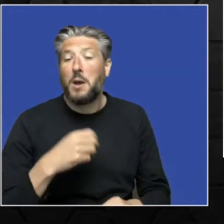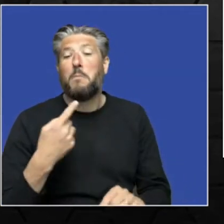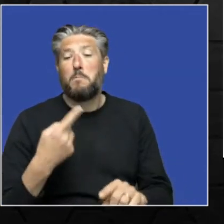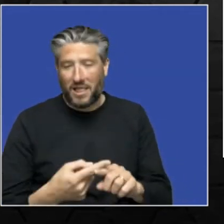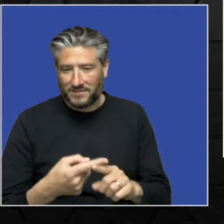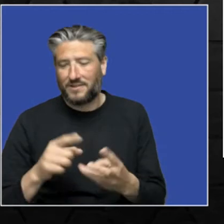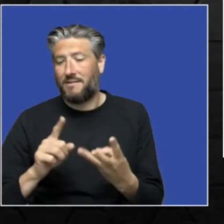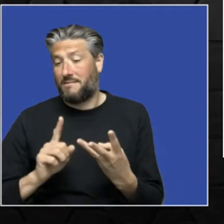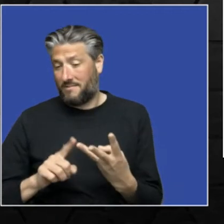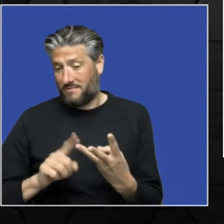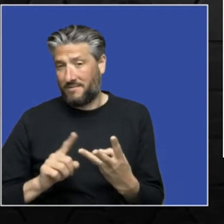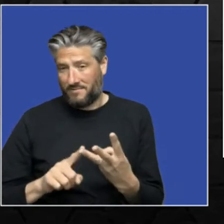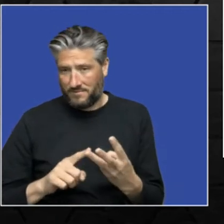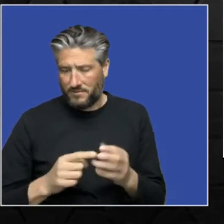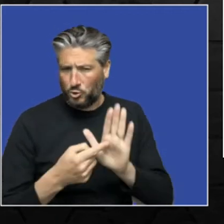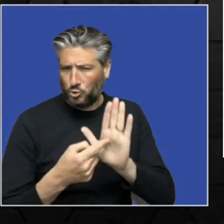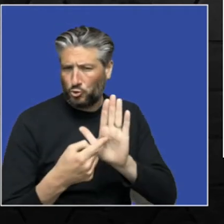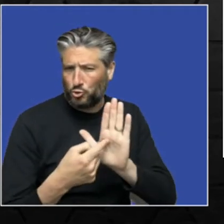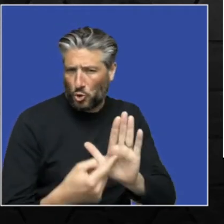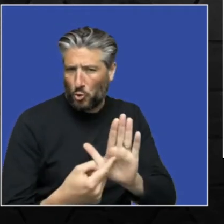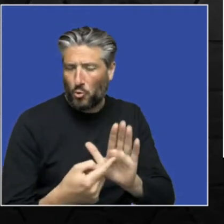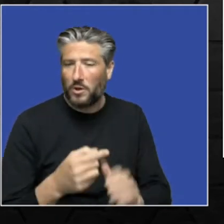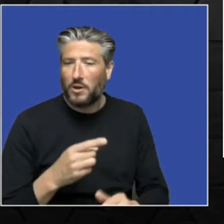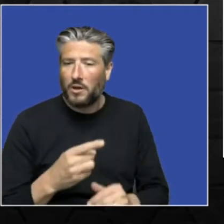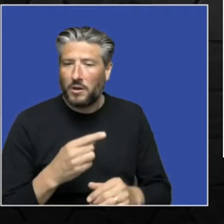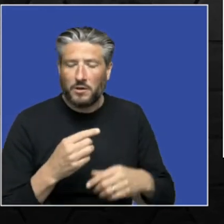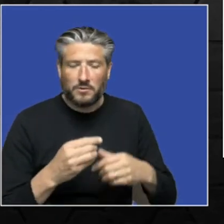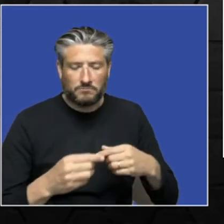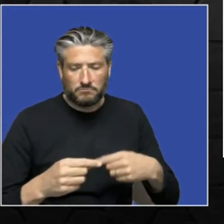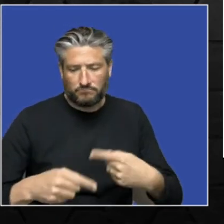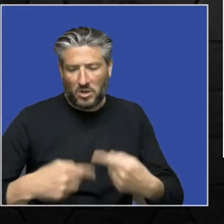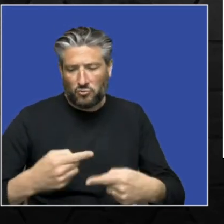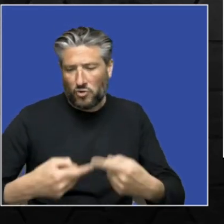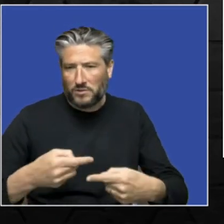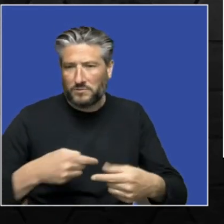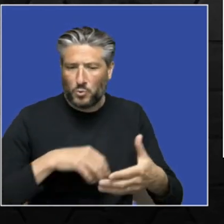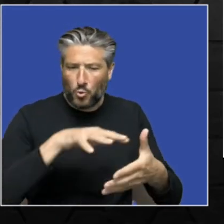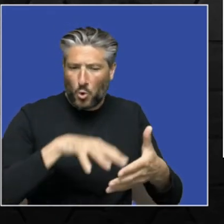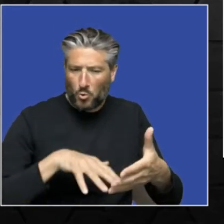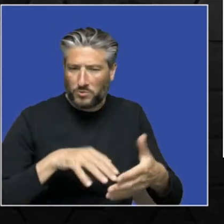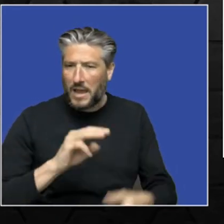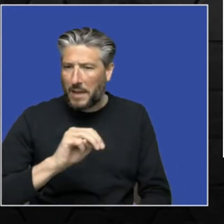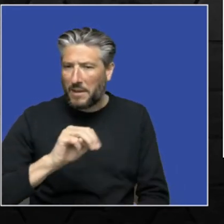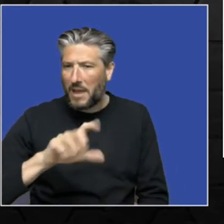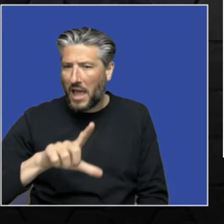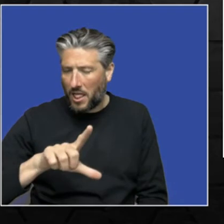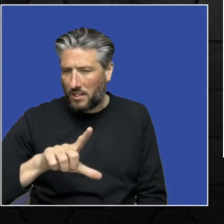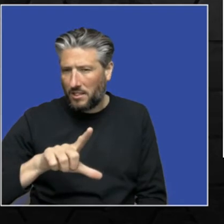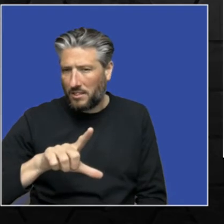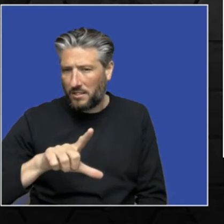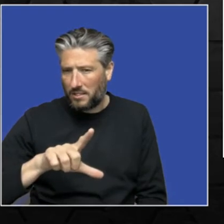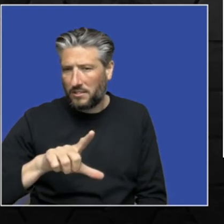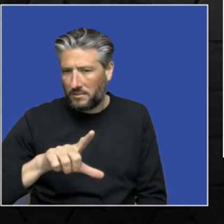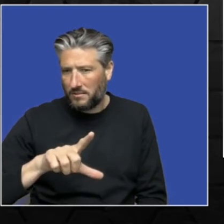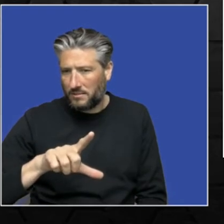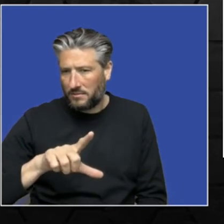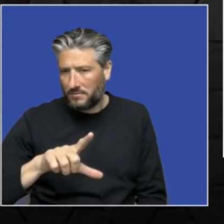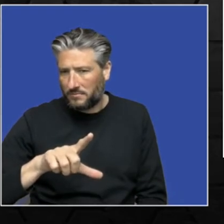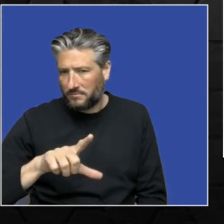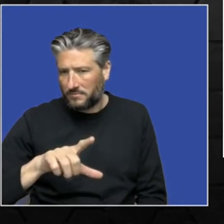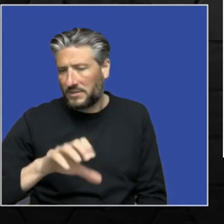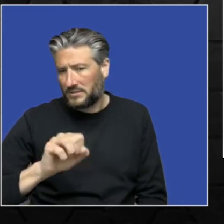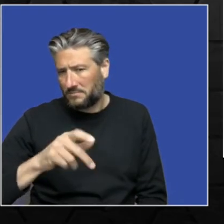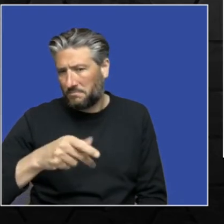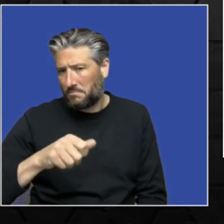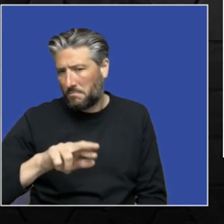the code on MML Microsoft machine learning, so MML Spark libraries, using